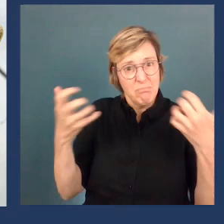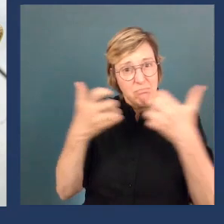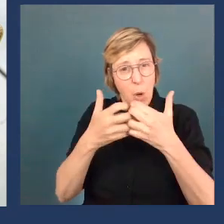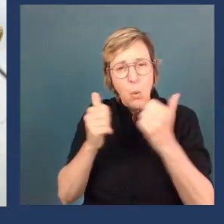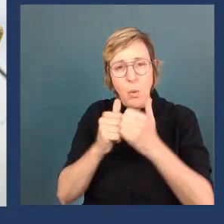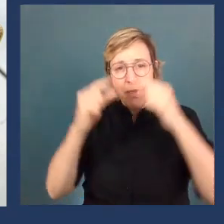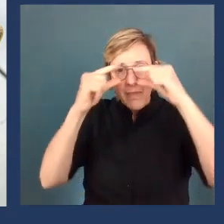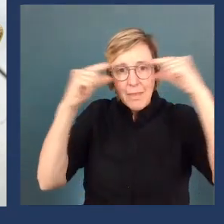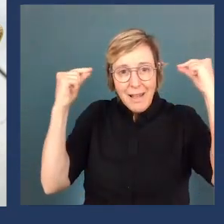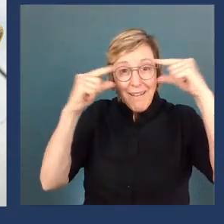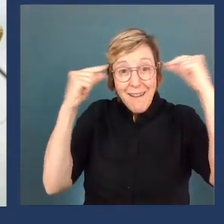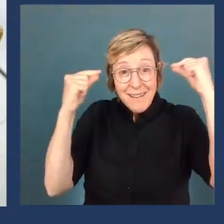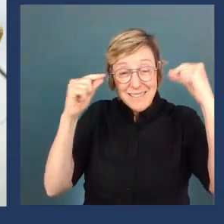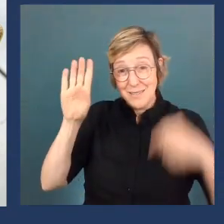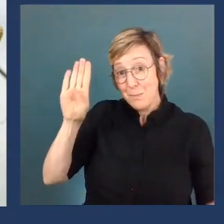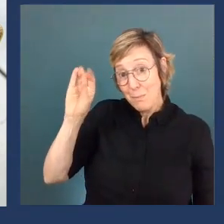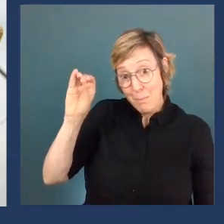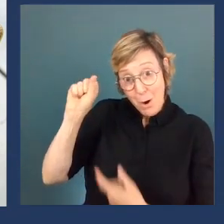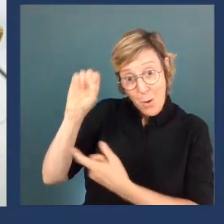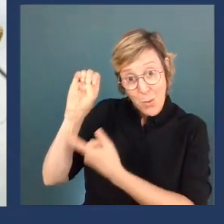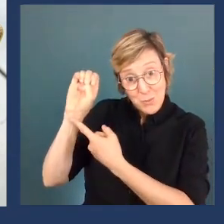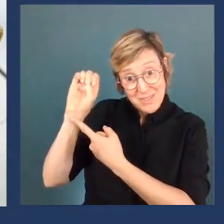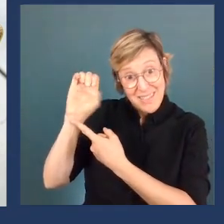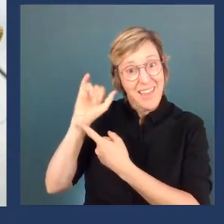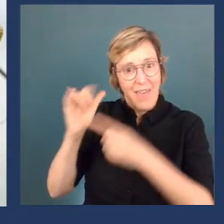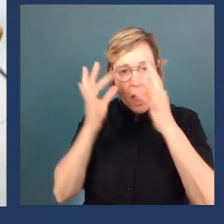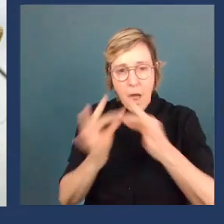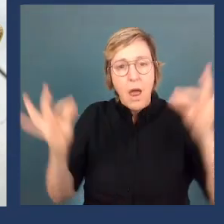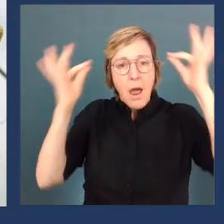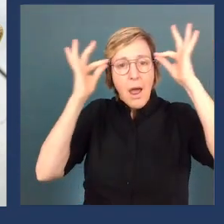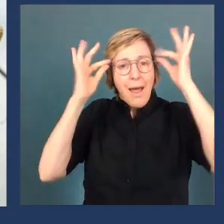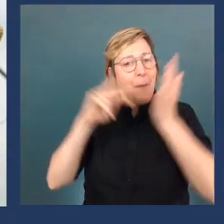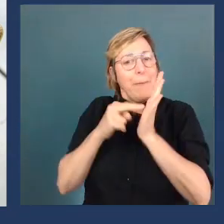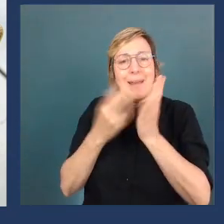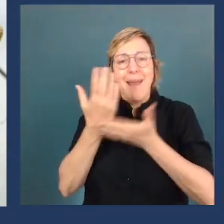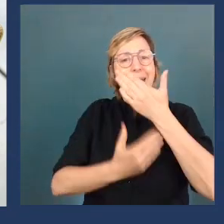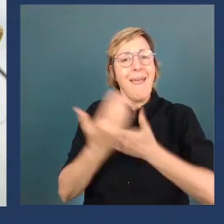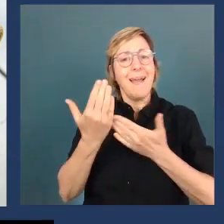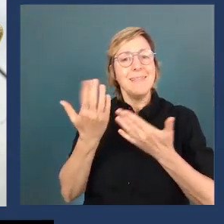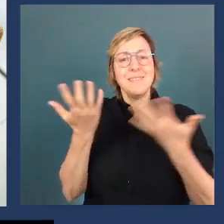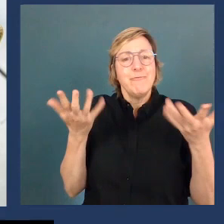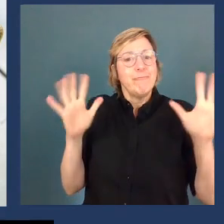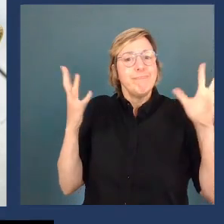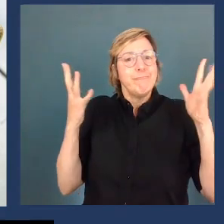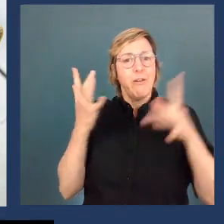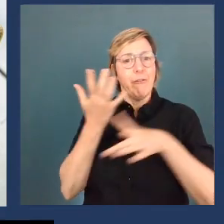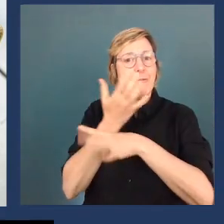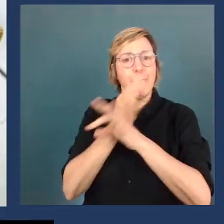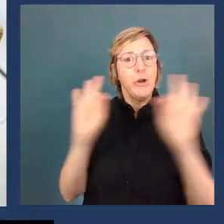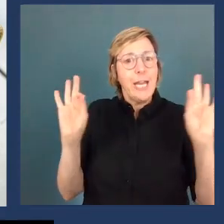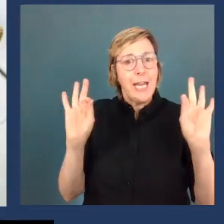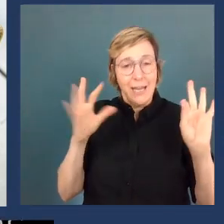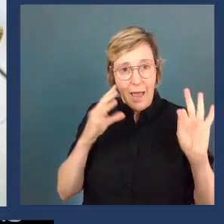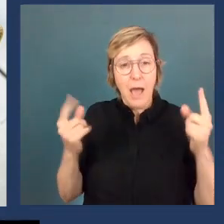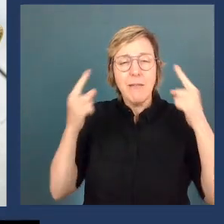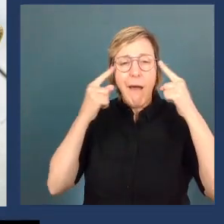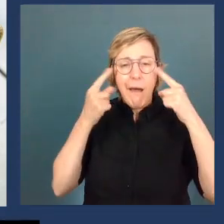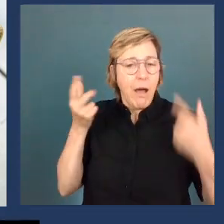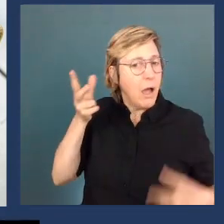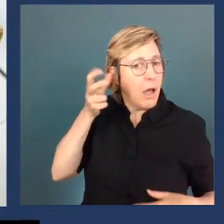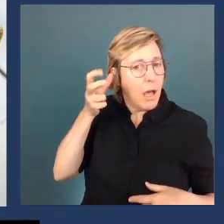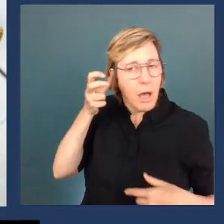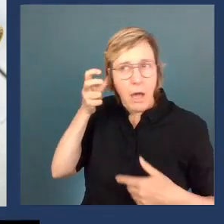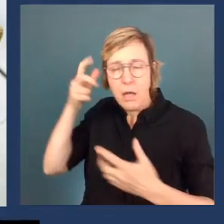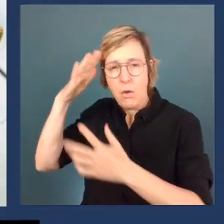giving customers a wearable to improve hands-free use and raise the bar for future audio augmented